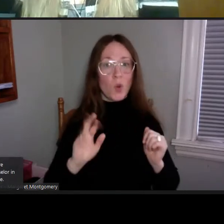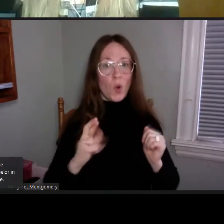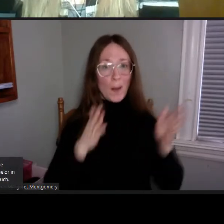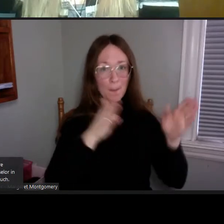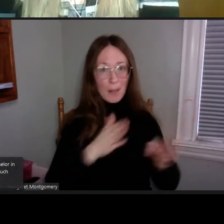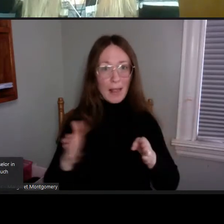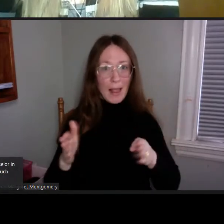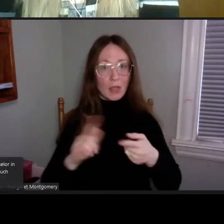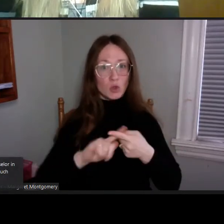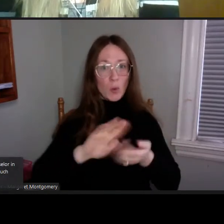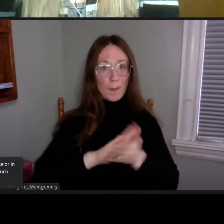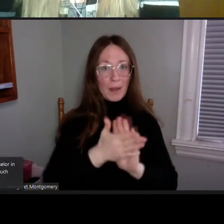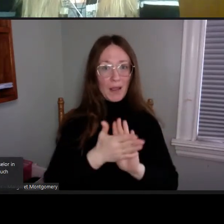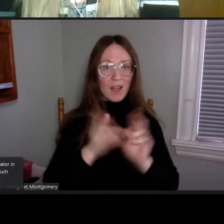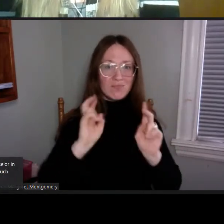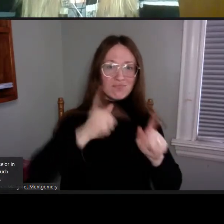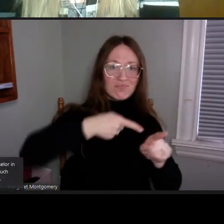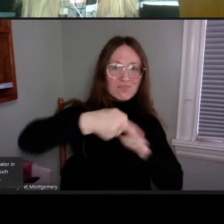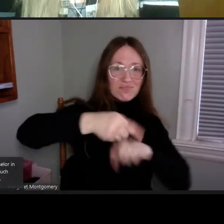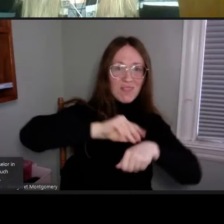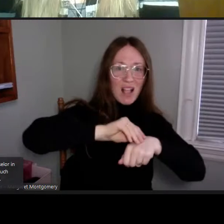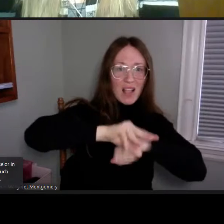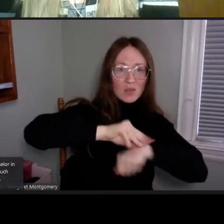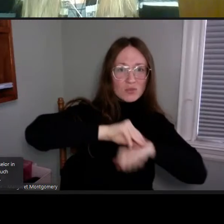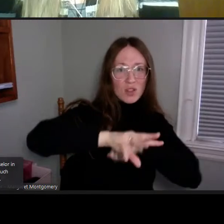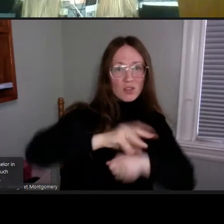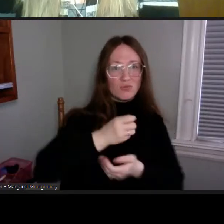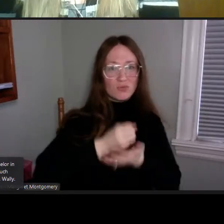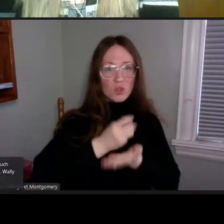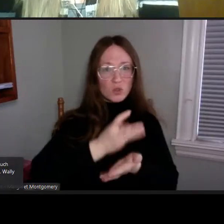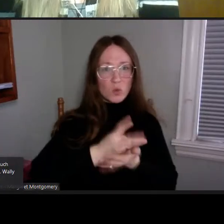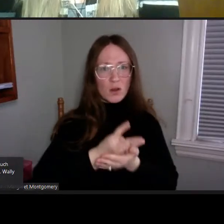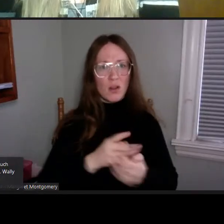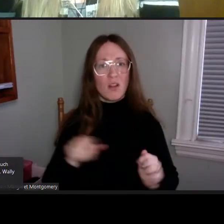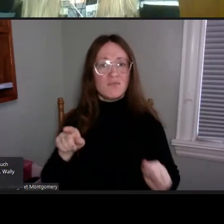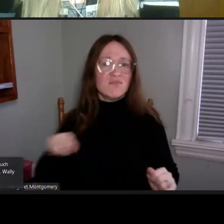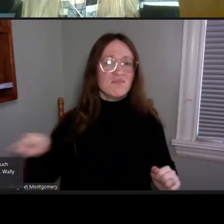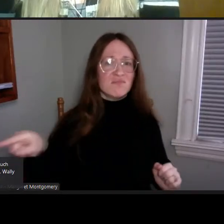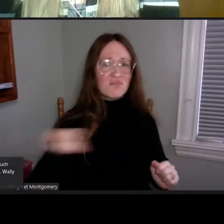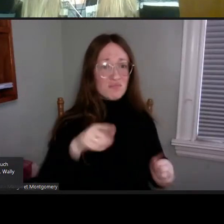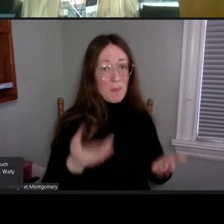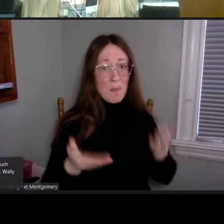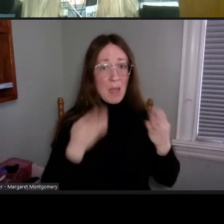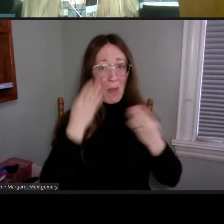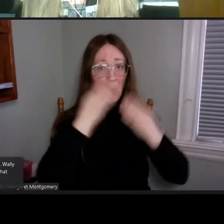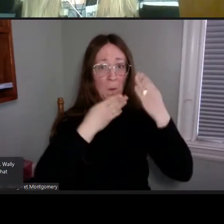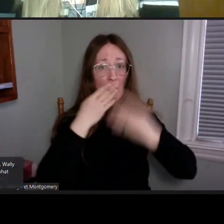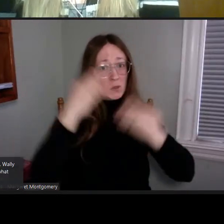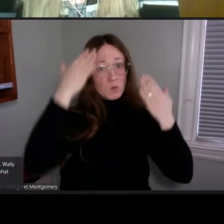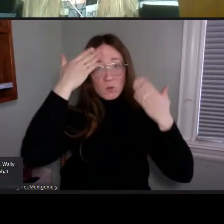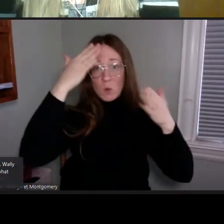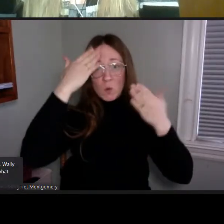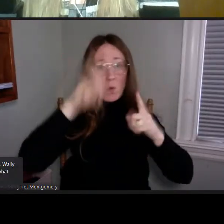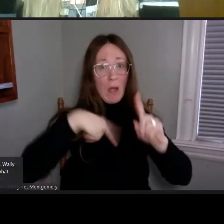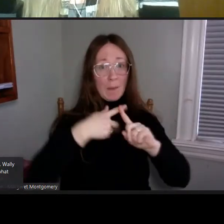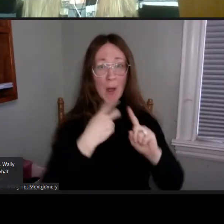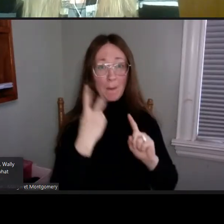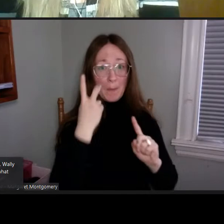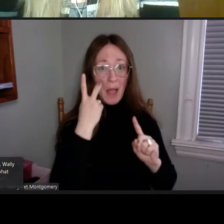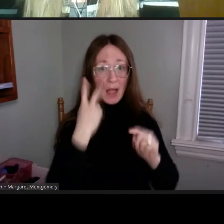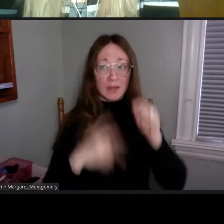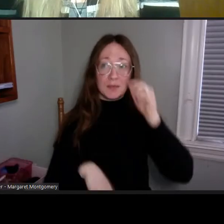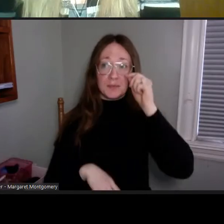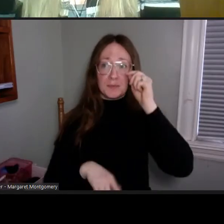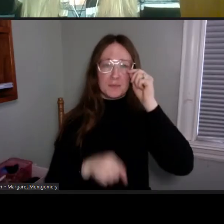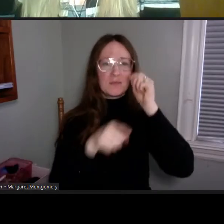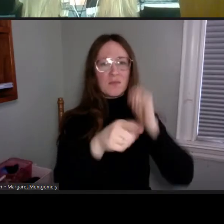much about working with people who are blind. Wally, if you could give us one piece of advice, what would it be? Very